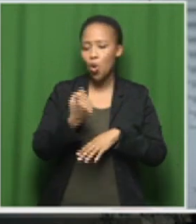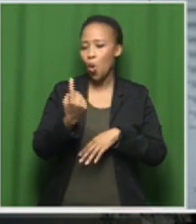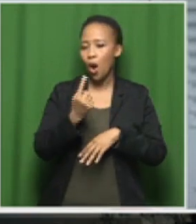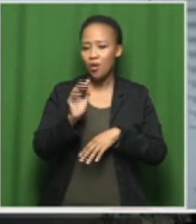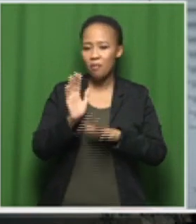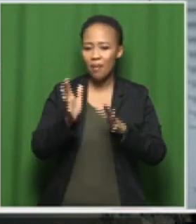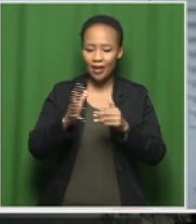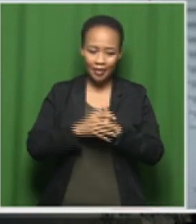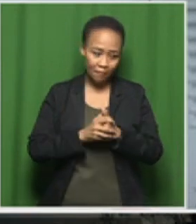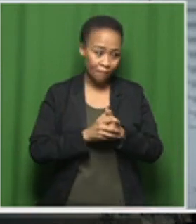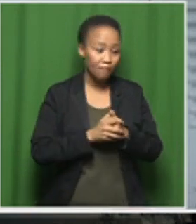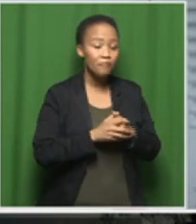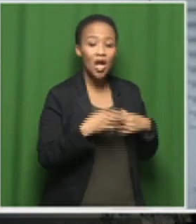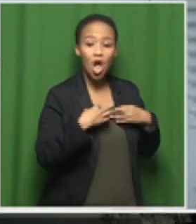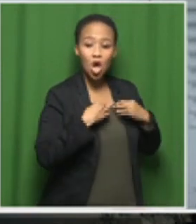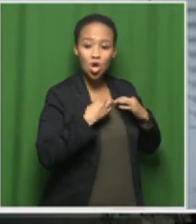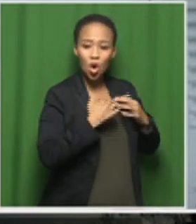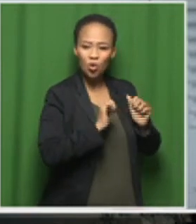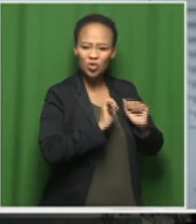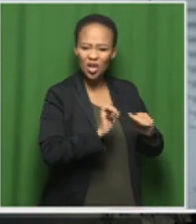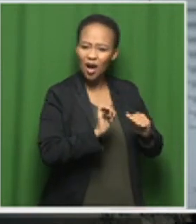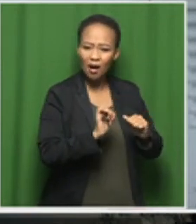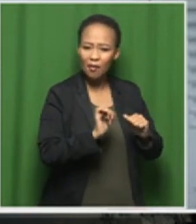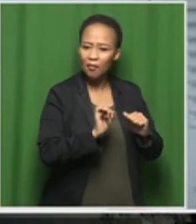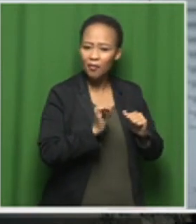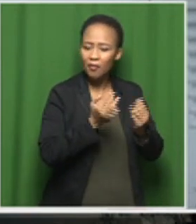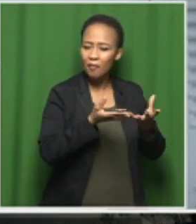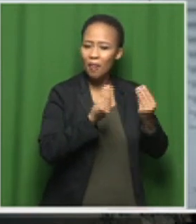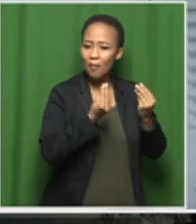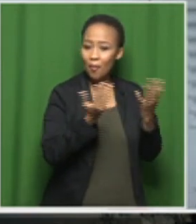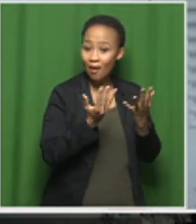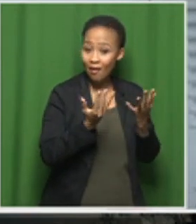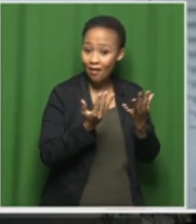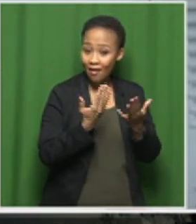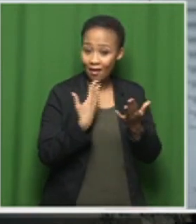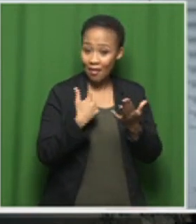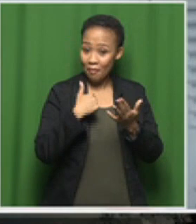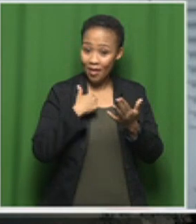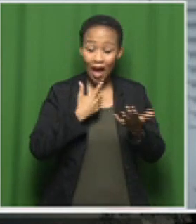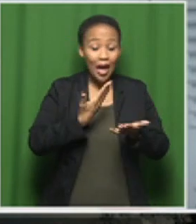get hold of these garments? Would I be one of the lucky few to lay my hands on one?